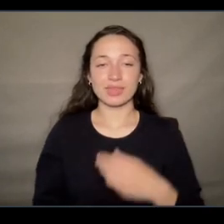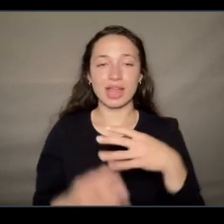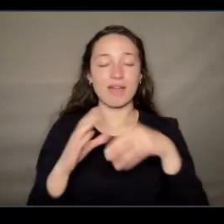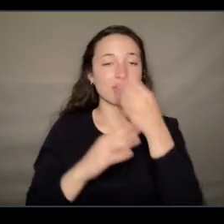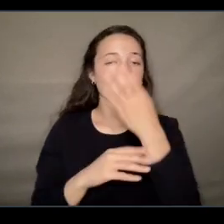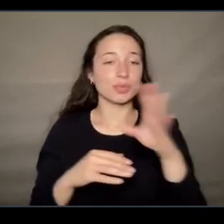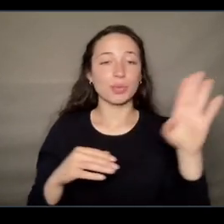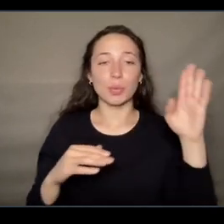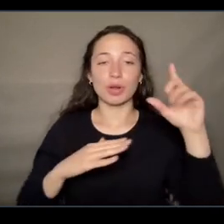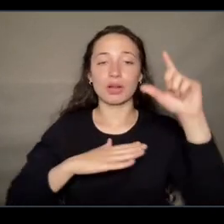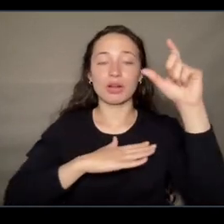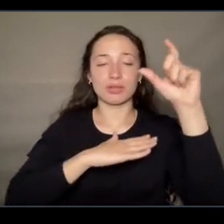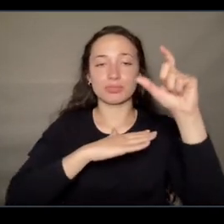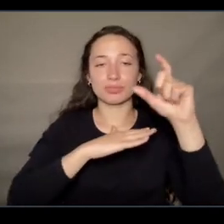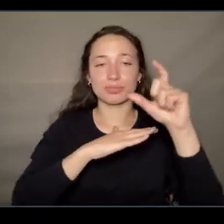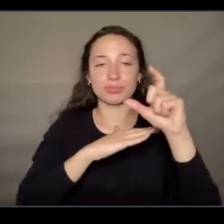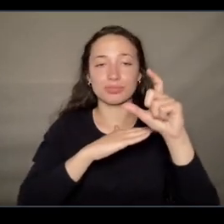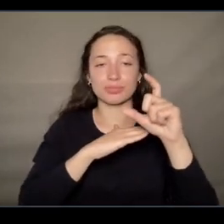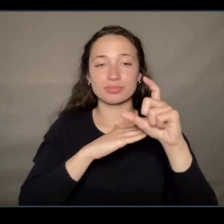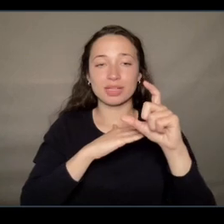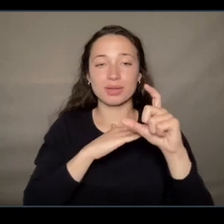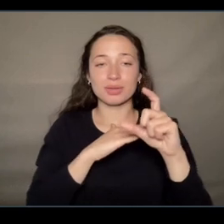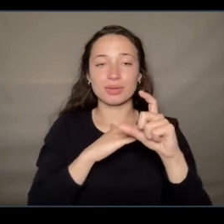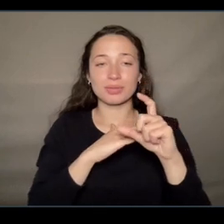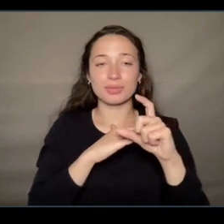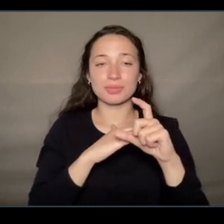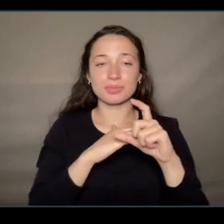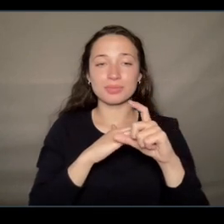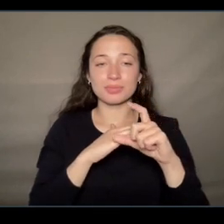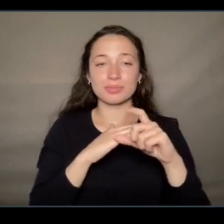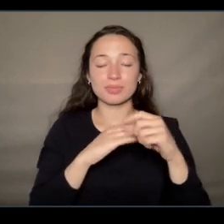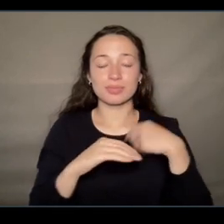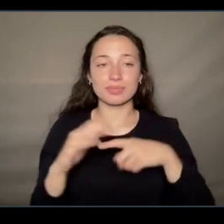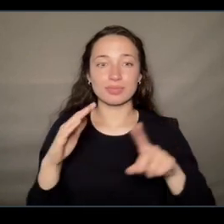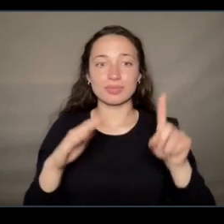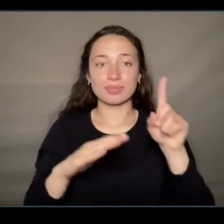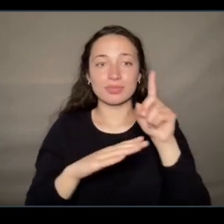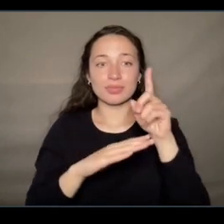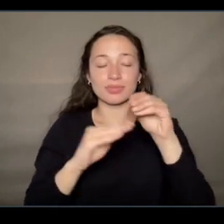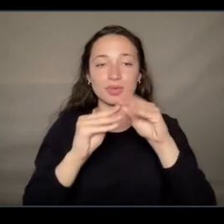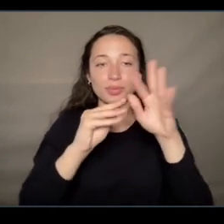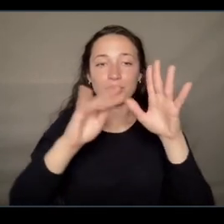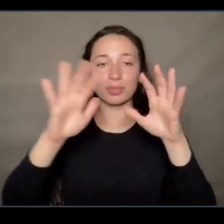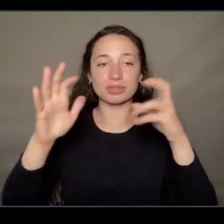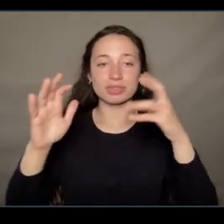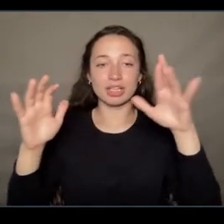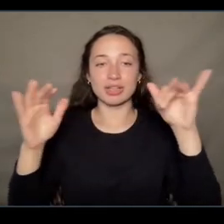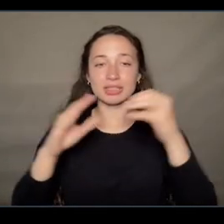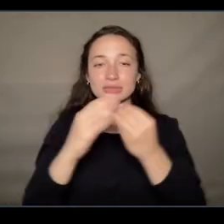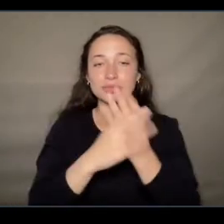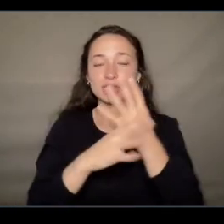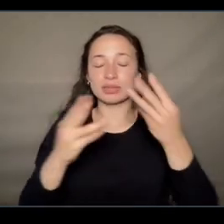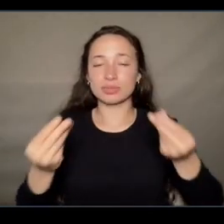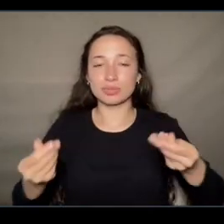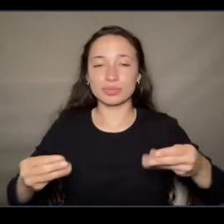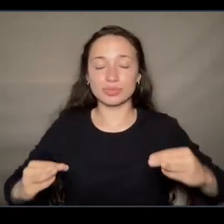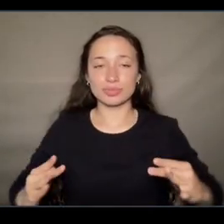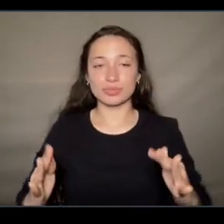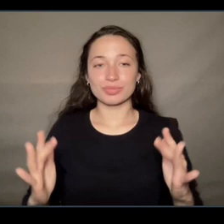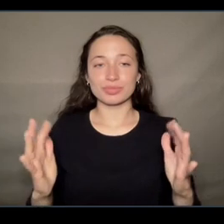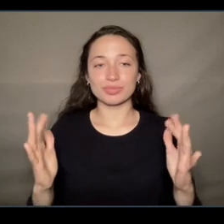Out of the blue, the sun slipped down, and I arose, flowering cherry